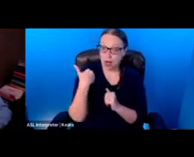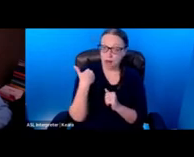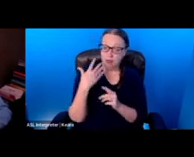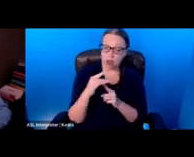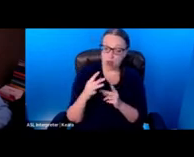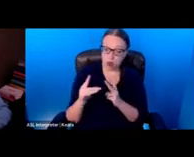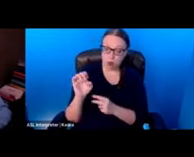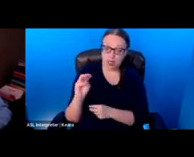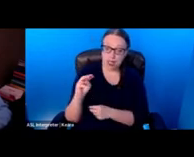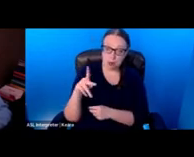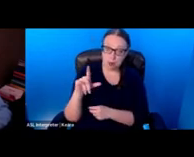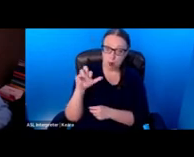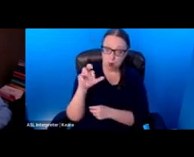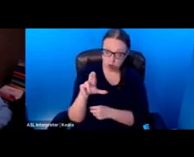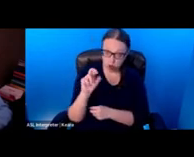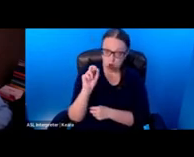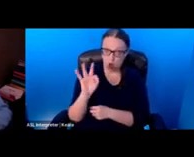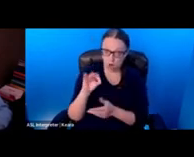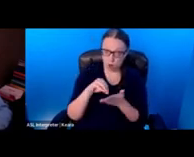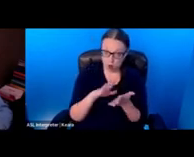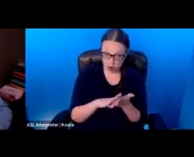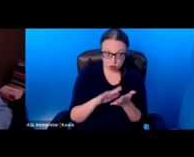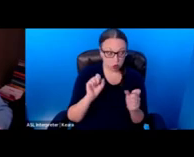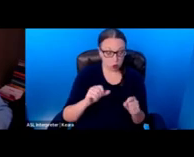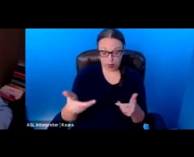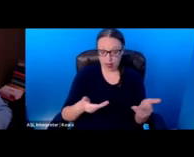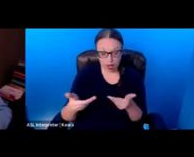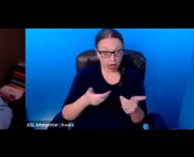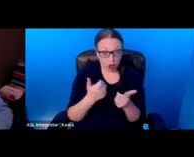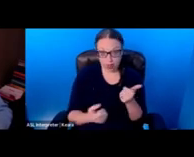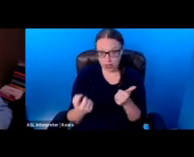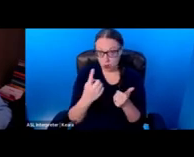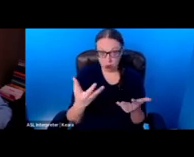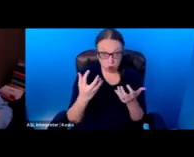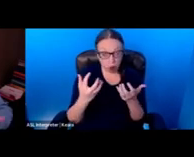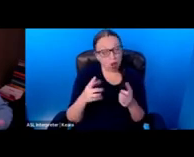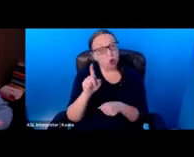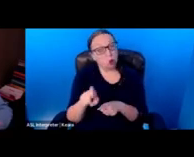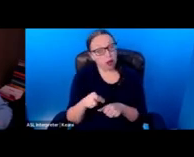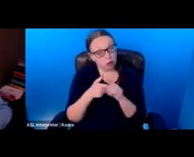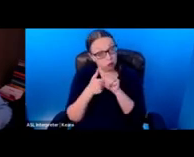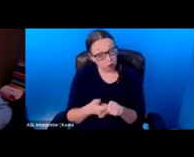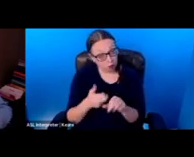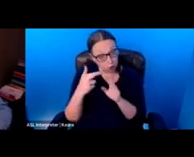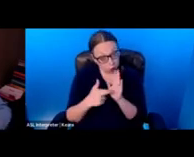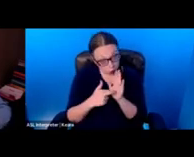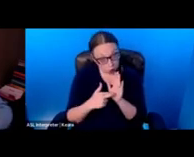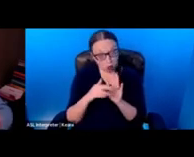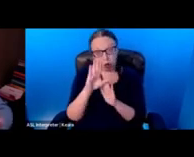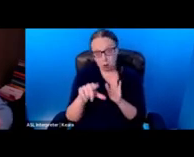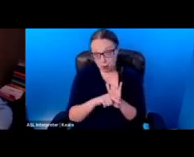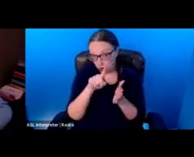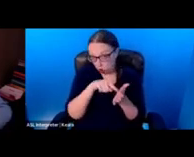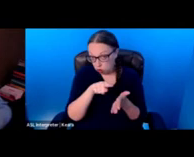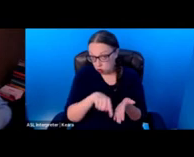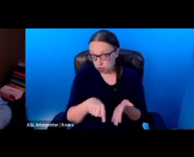which allows you to hire who you want to hire. You still have to follow the rules. There's background checks and things